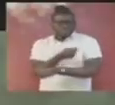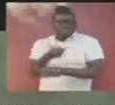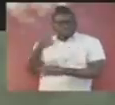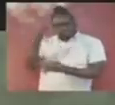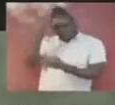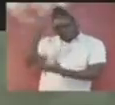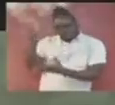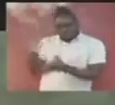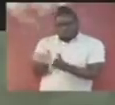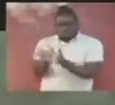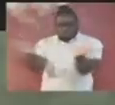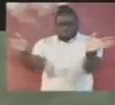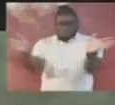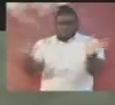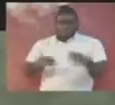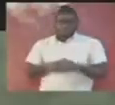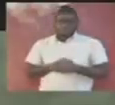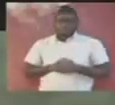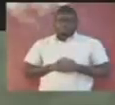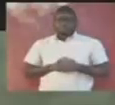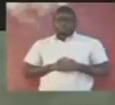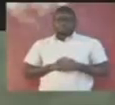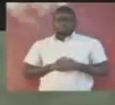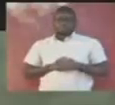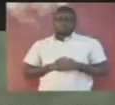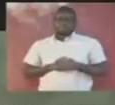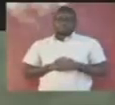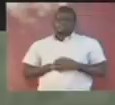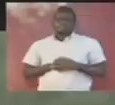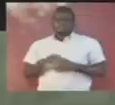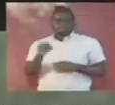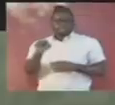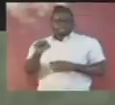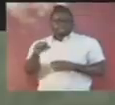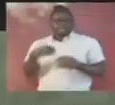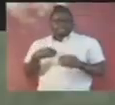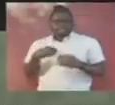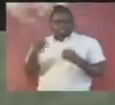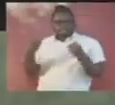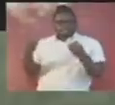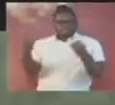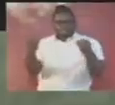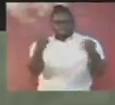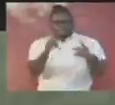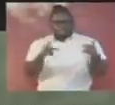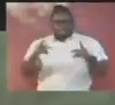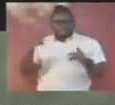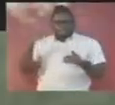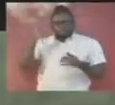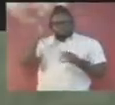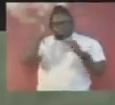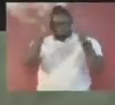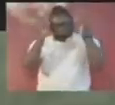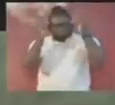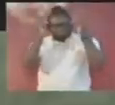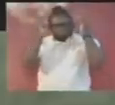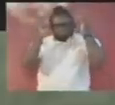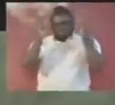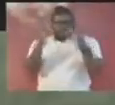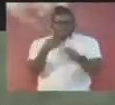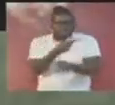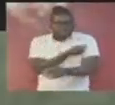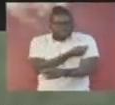So everyone is concerned about the safety of vaccines. When a person has been immunized,